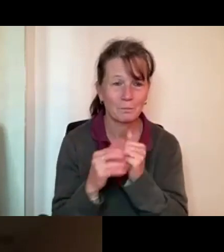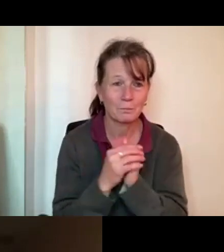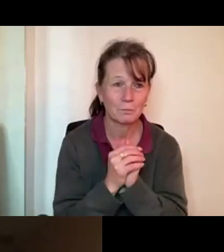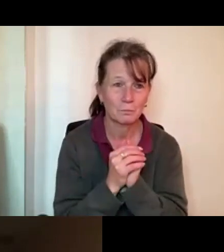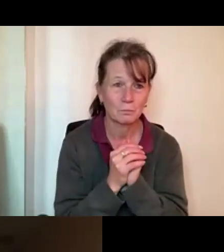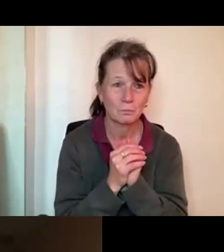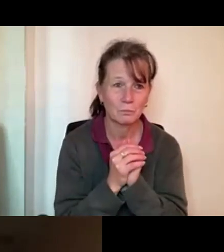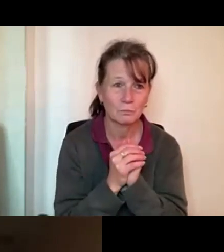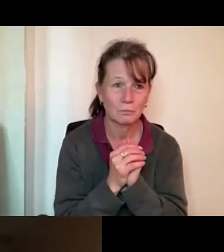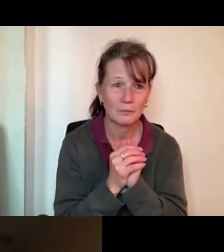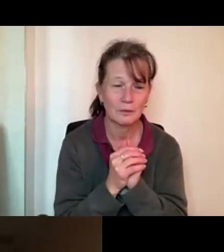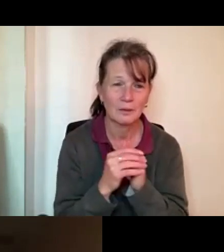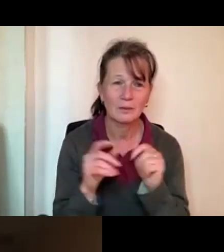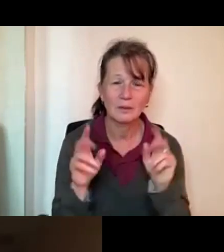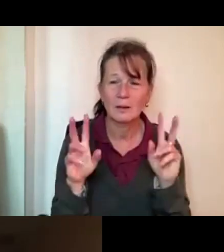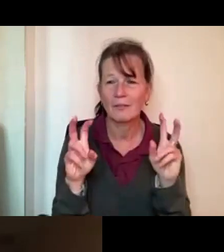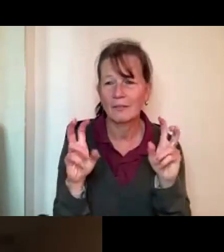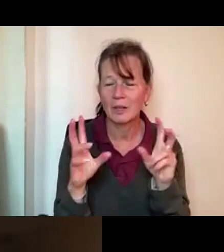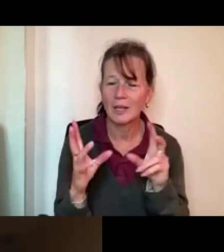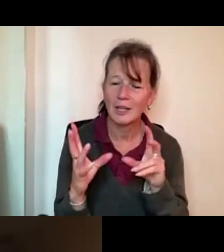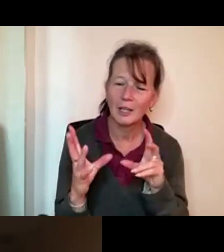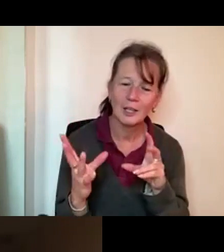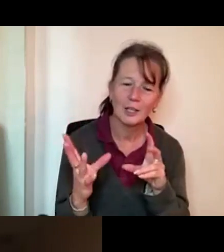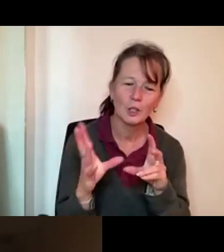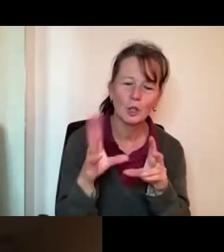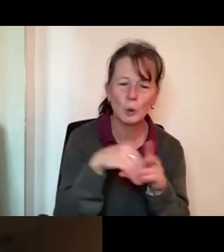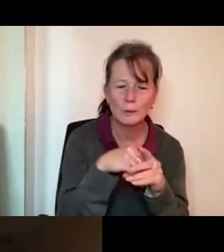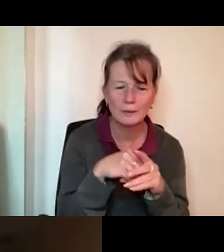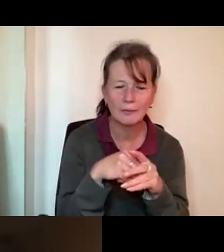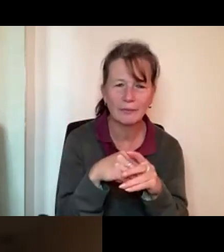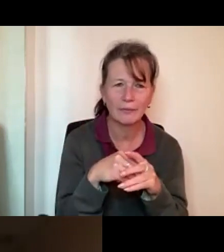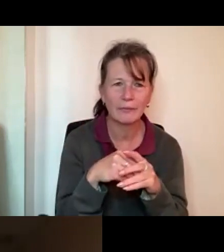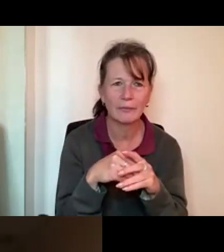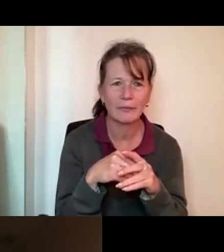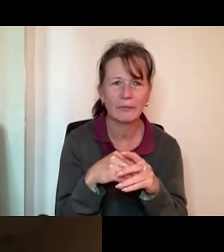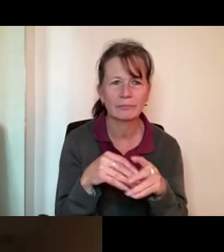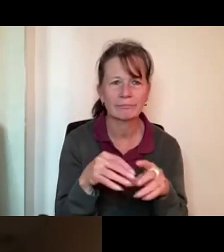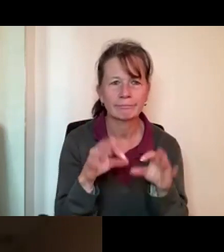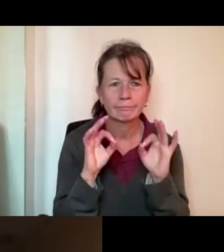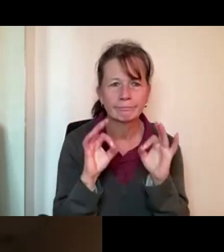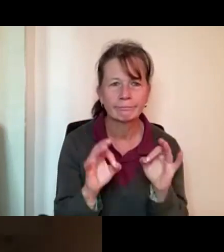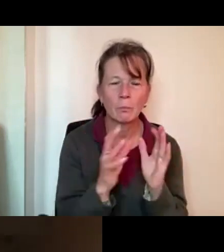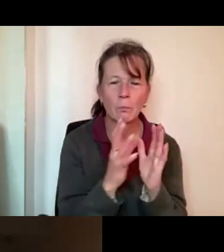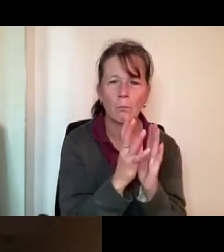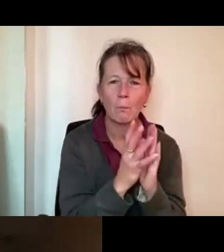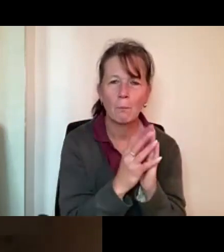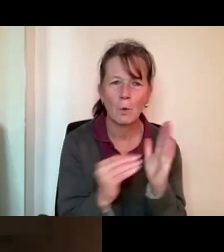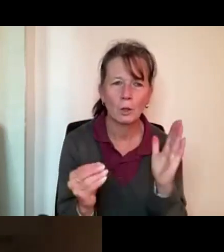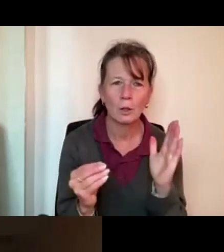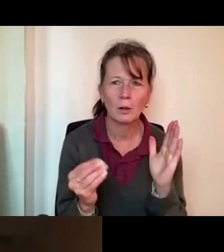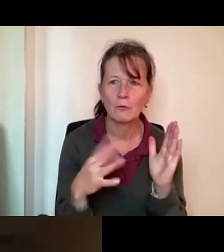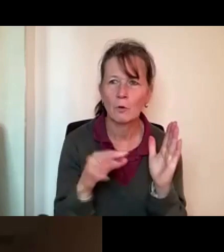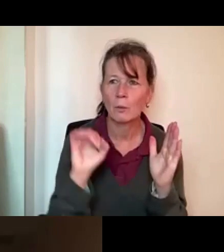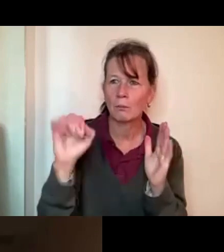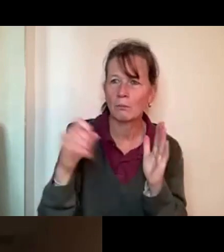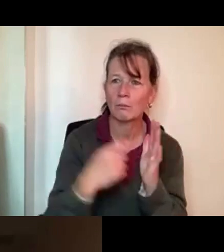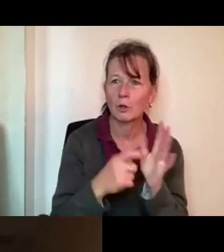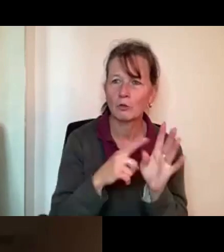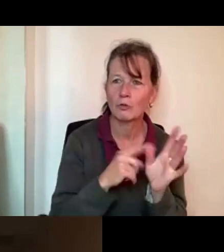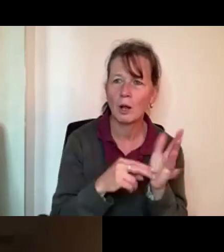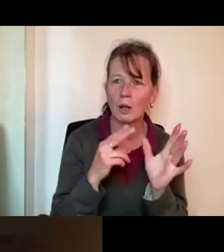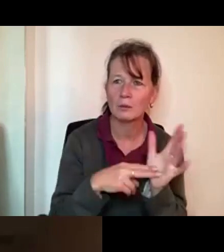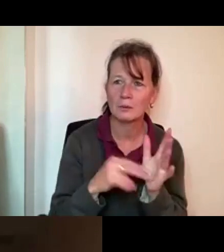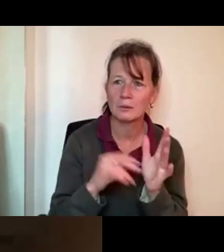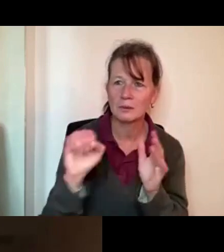this inclusive sort of call model is sort of Ryland's background outside of sort